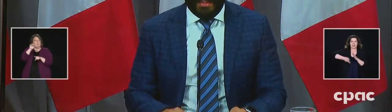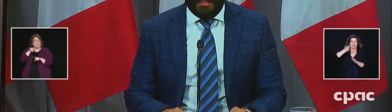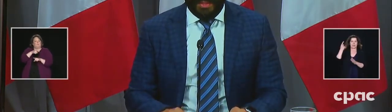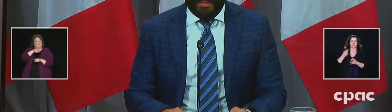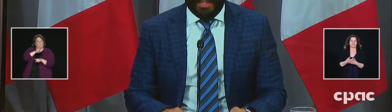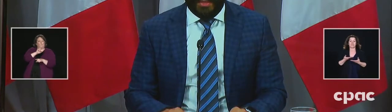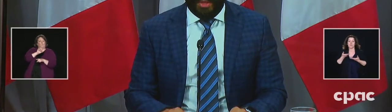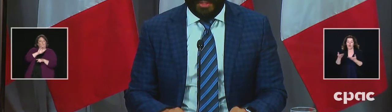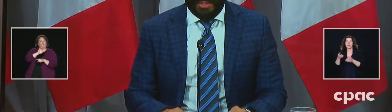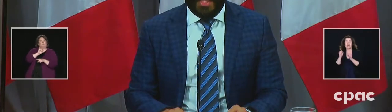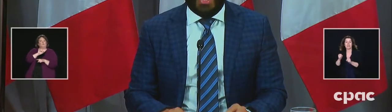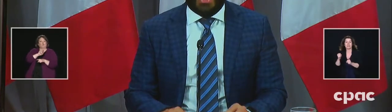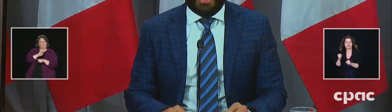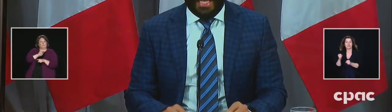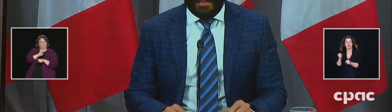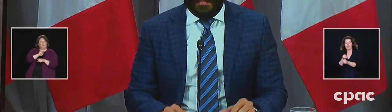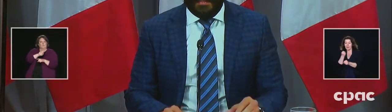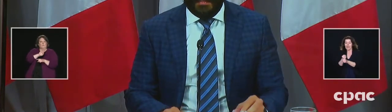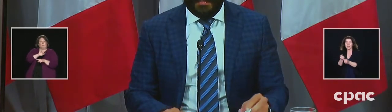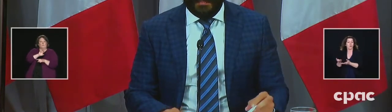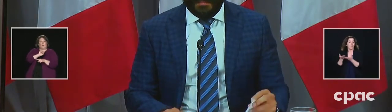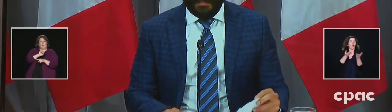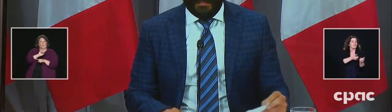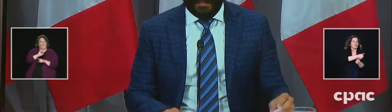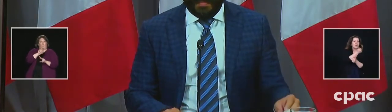entreprises de biotechnologie canadienne.